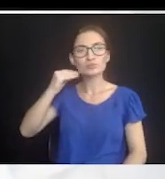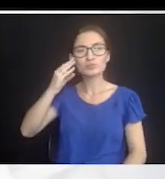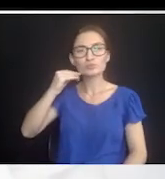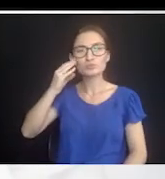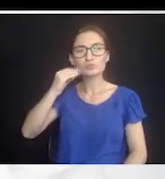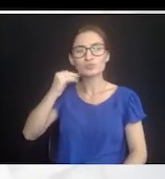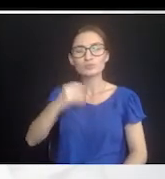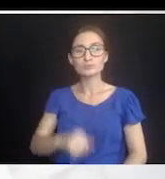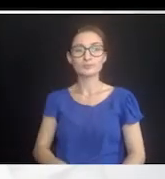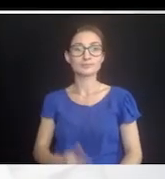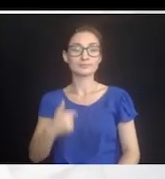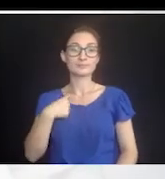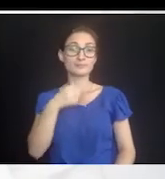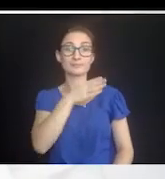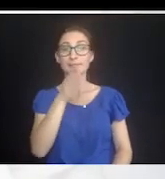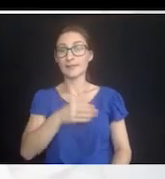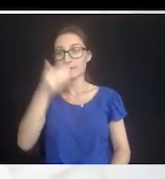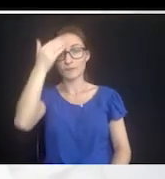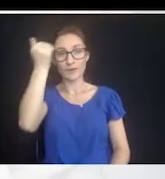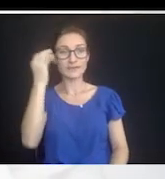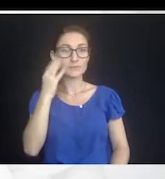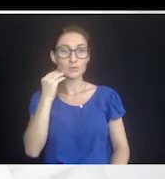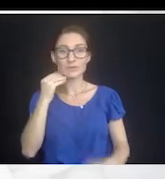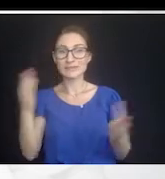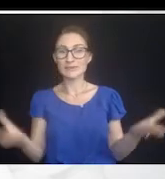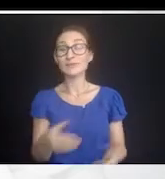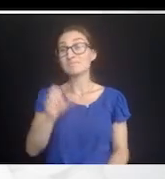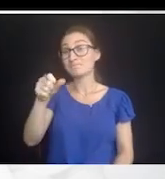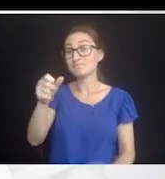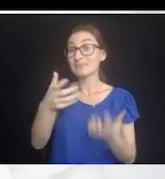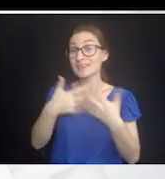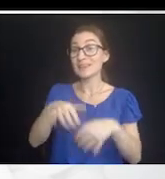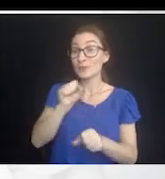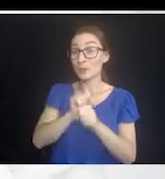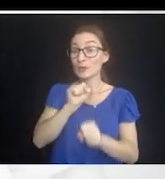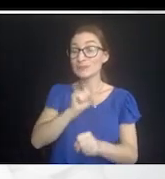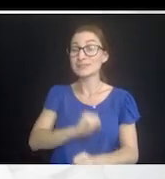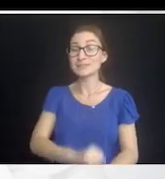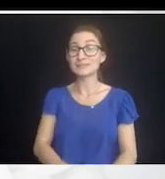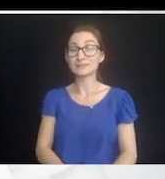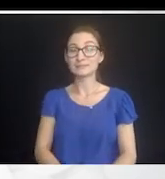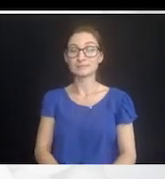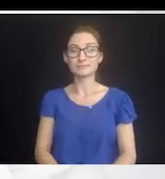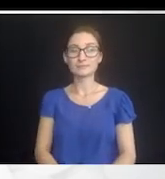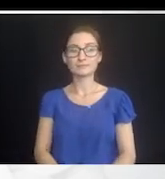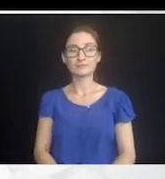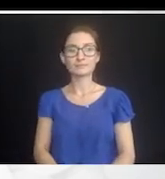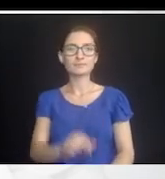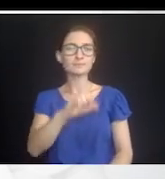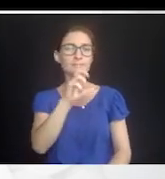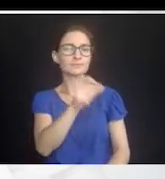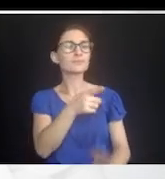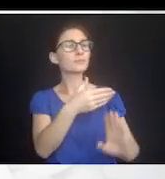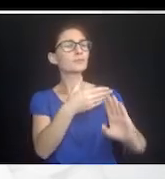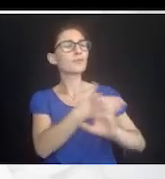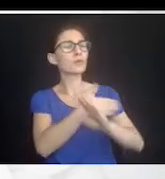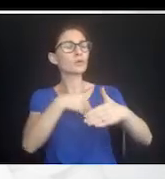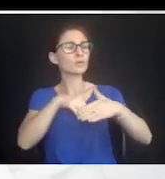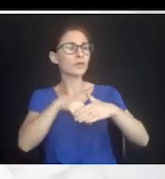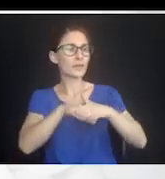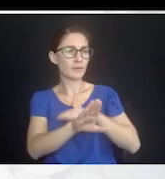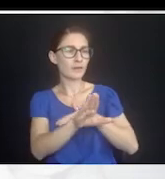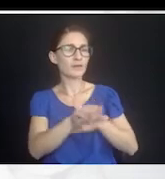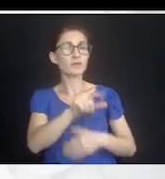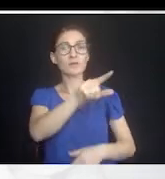This is worth trying. It's worth having the experience. I'm never going to forget my experience here. Yeah,